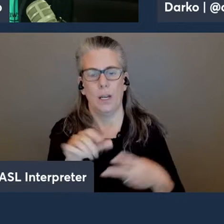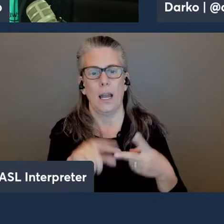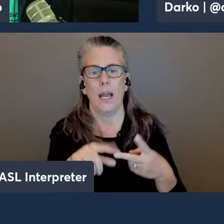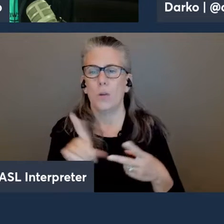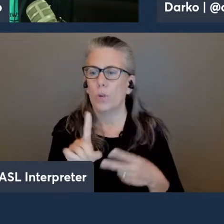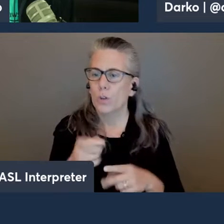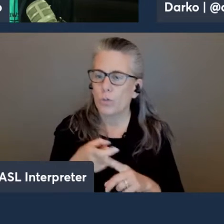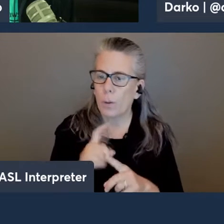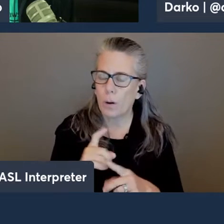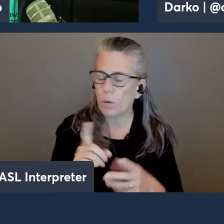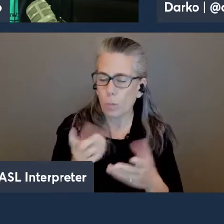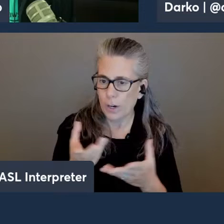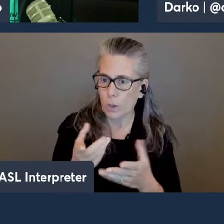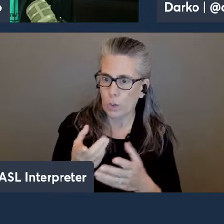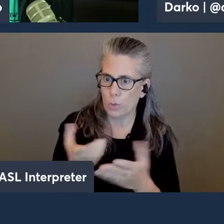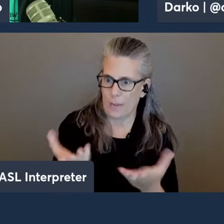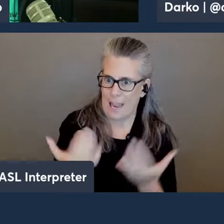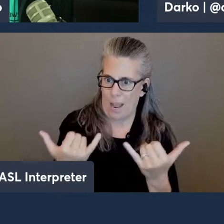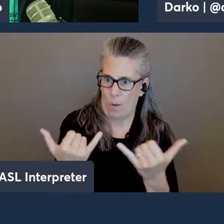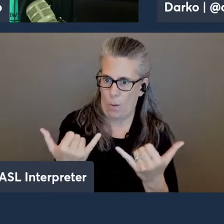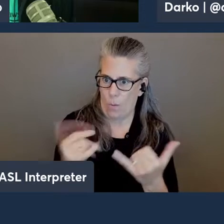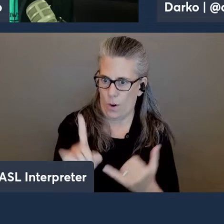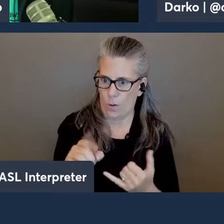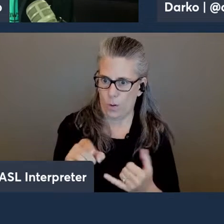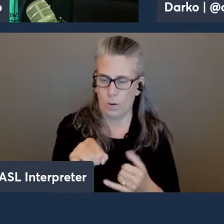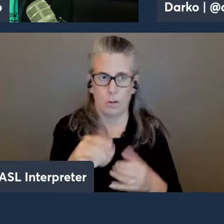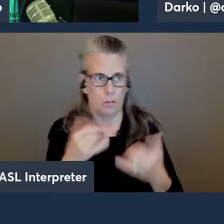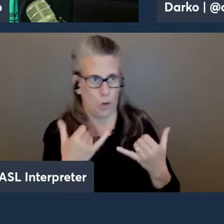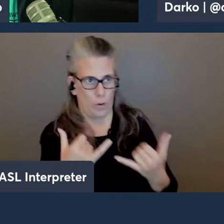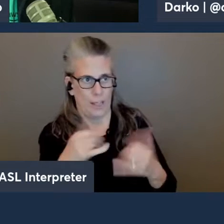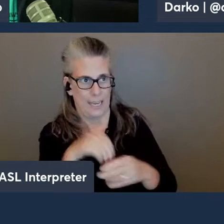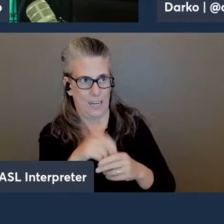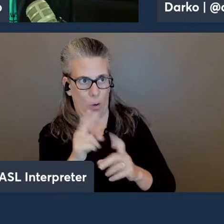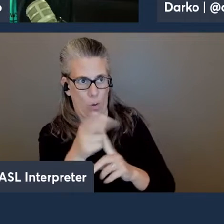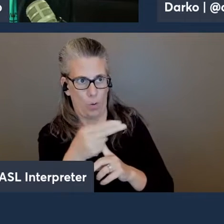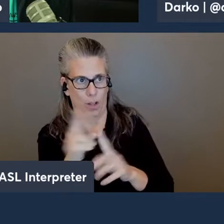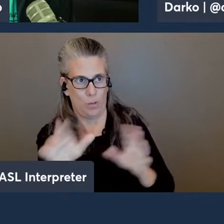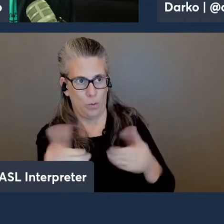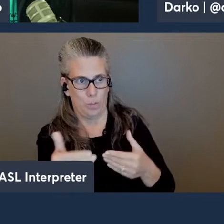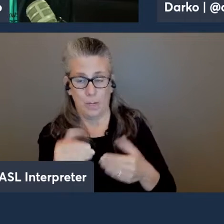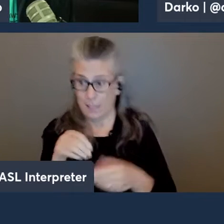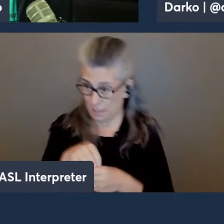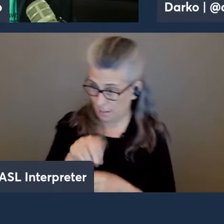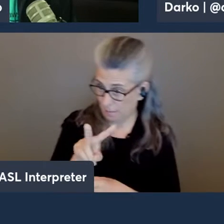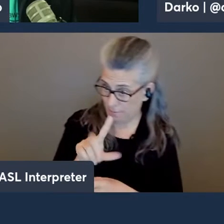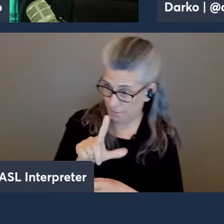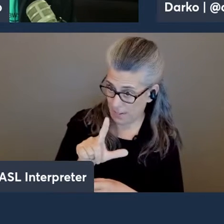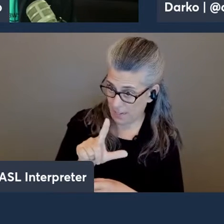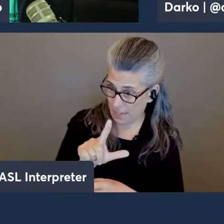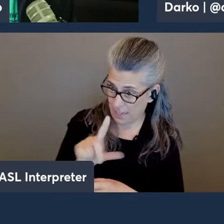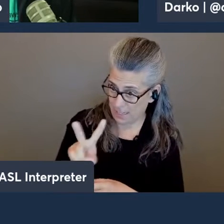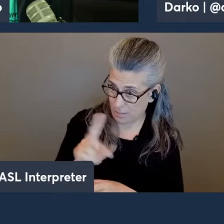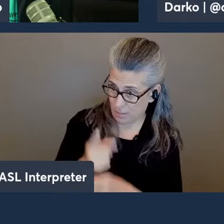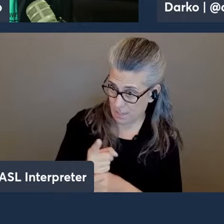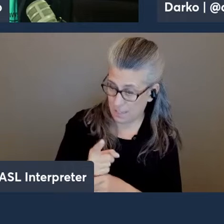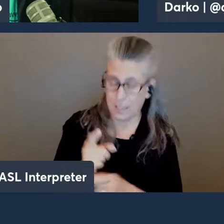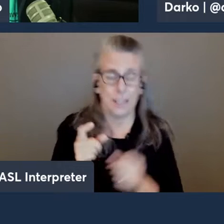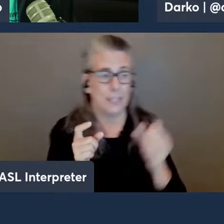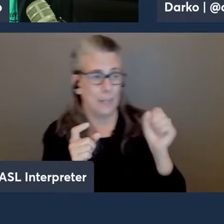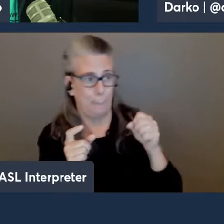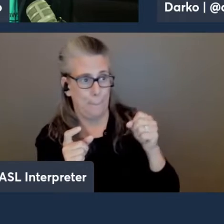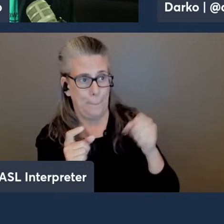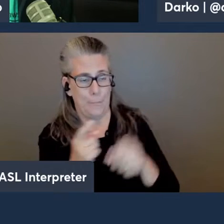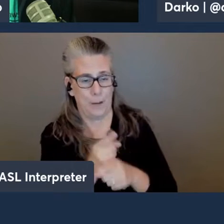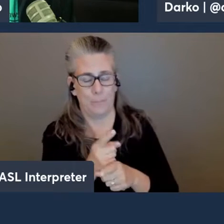I am currently in a hotel room. In a hotel room, also in Vegas, right? Yes. Okay, so yeah, I'm so jealous. I'm